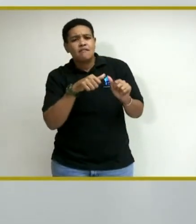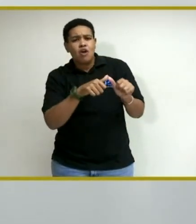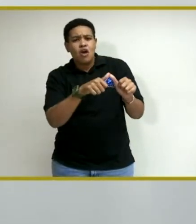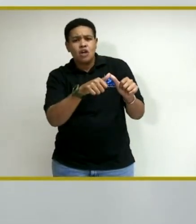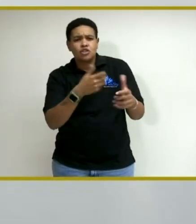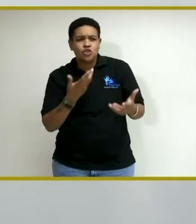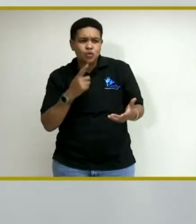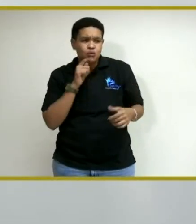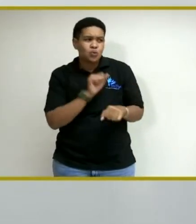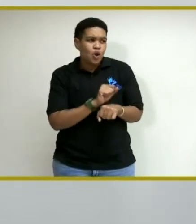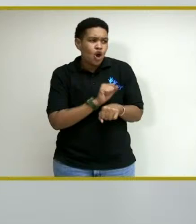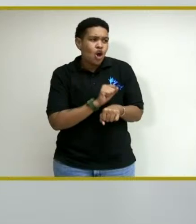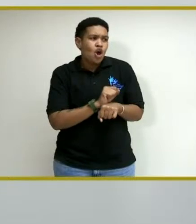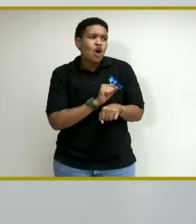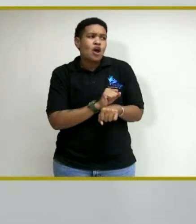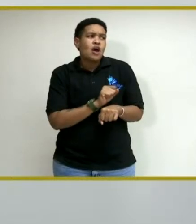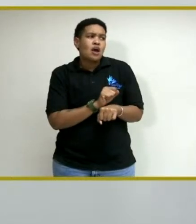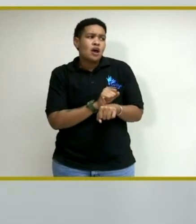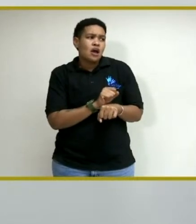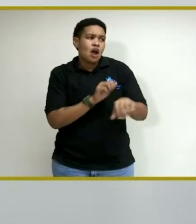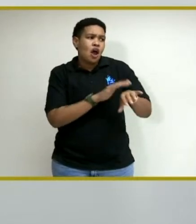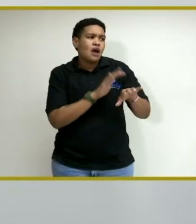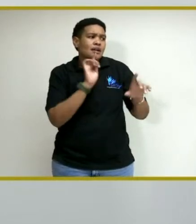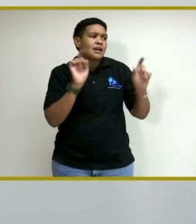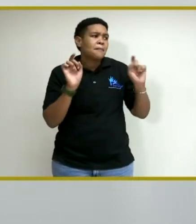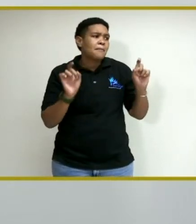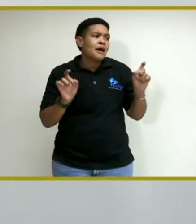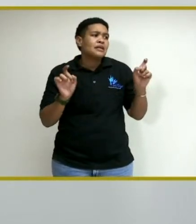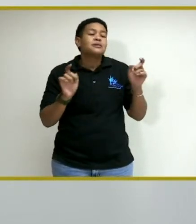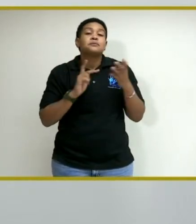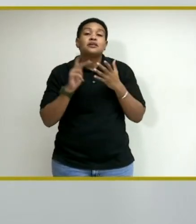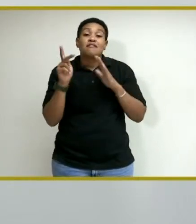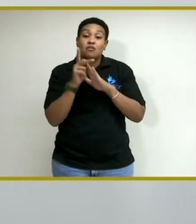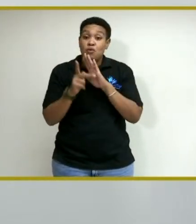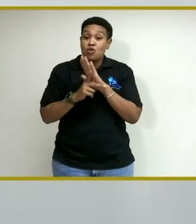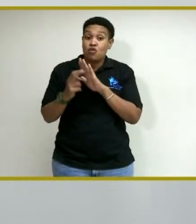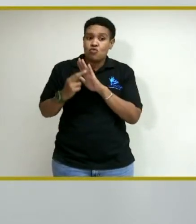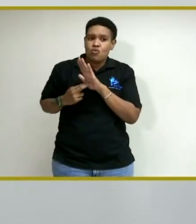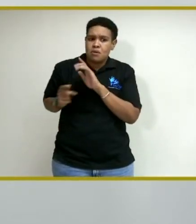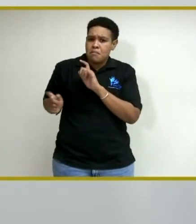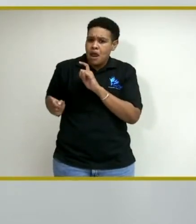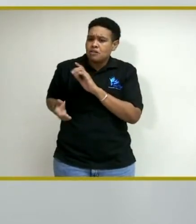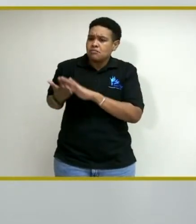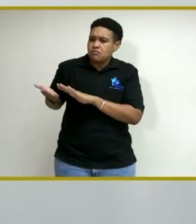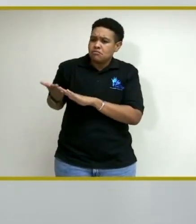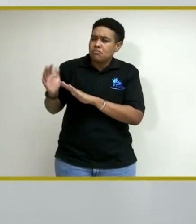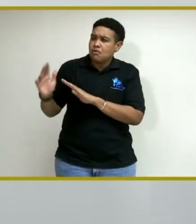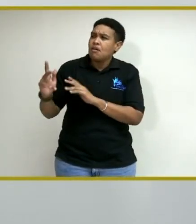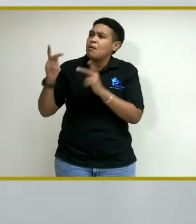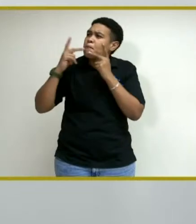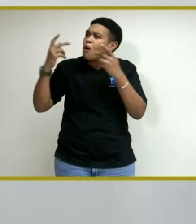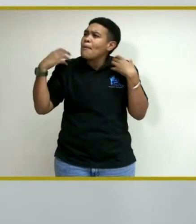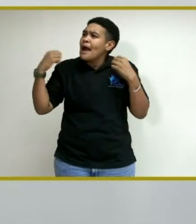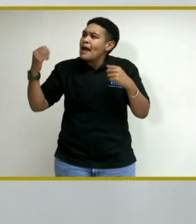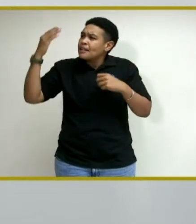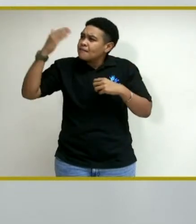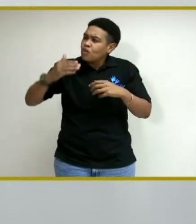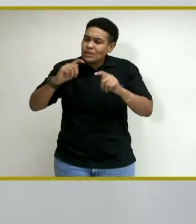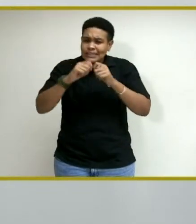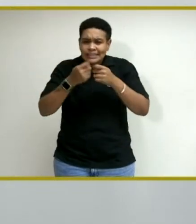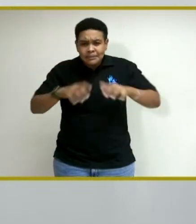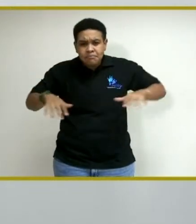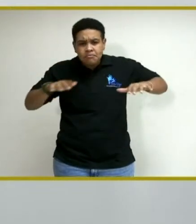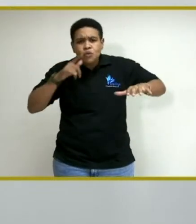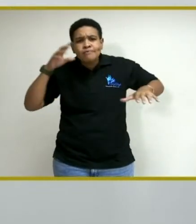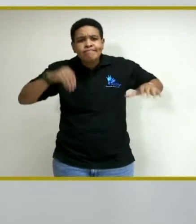to work on the management of the protocols, the public health frontline team with other